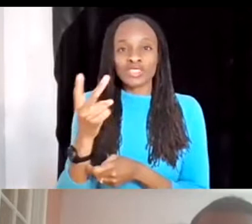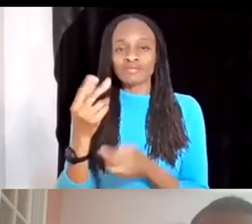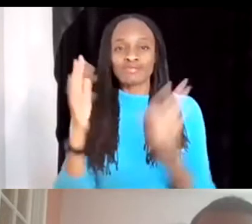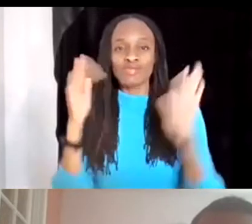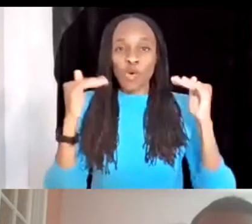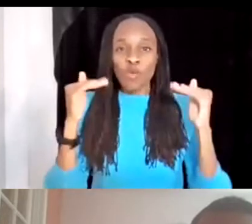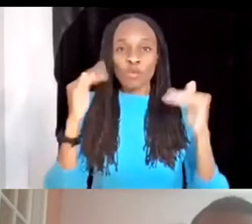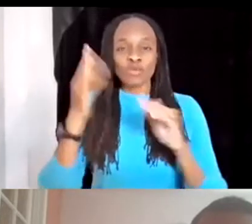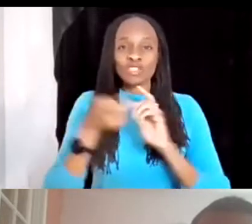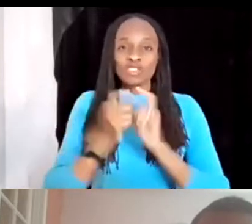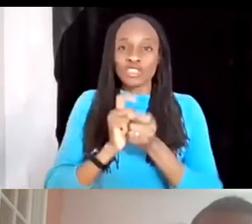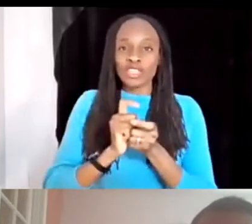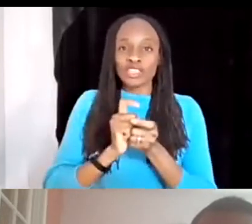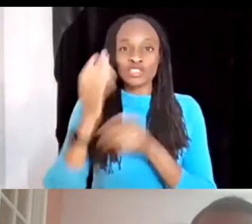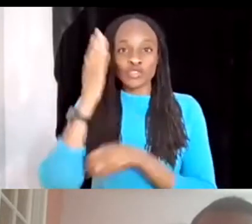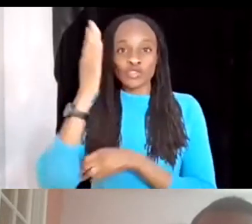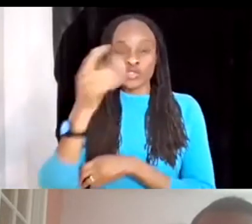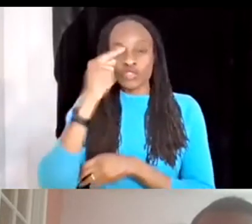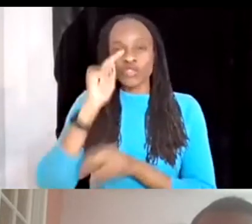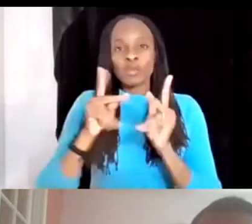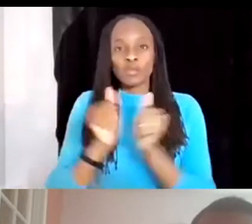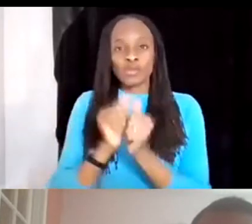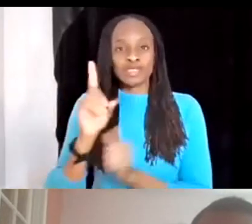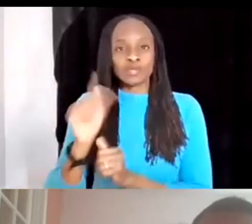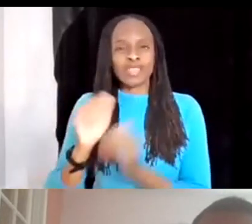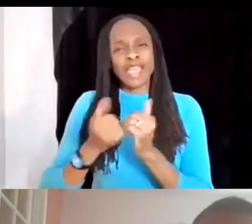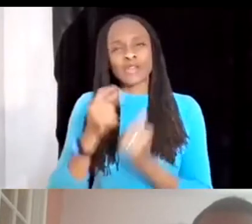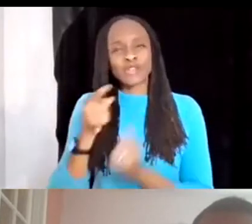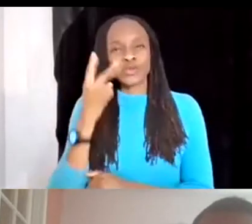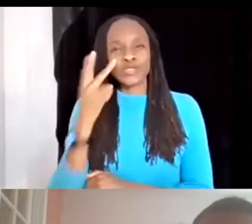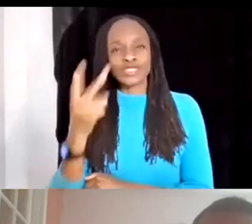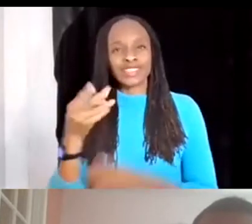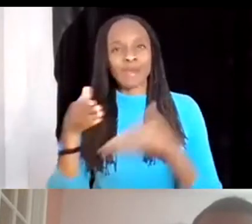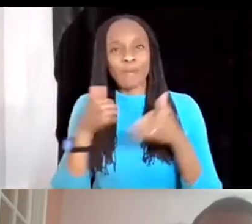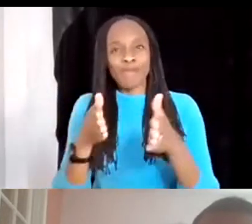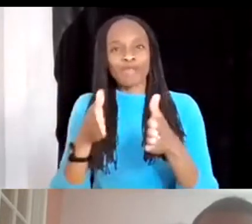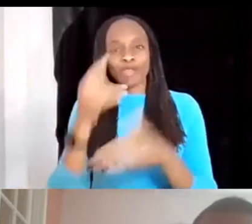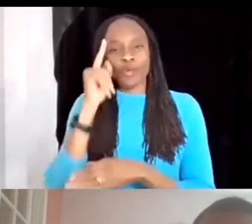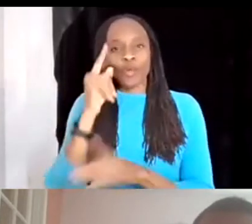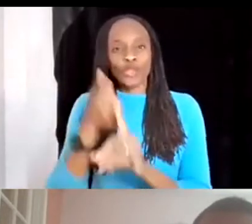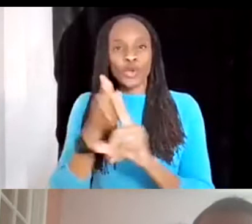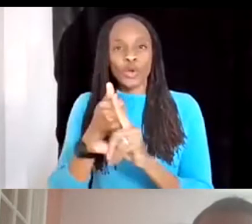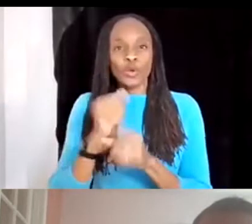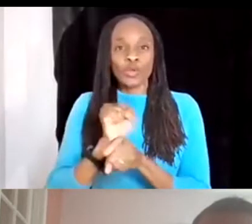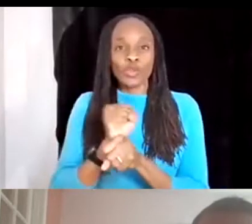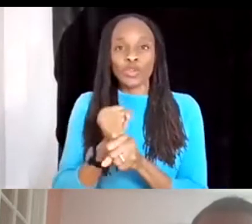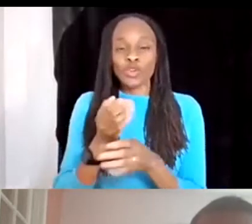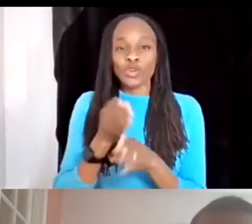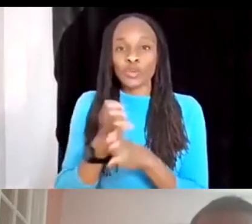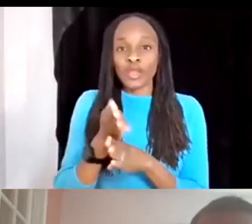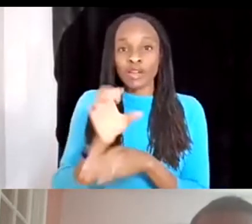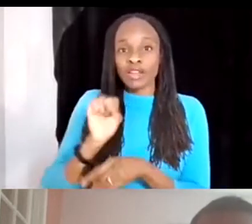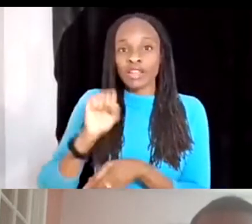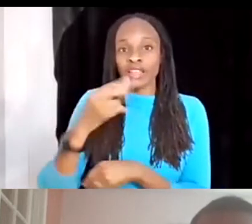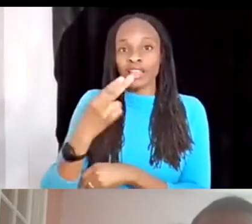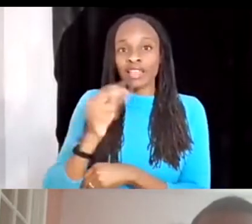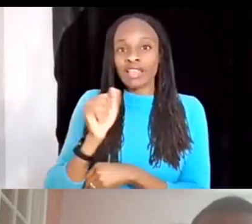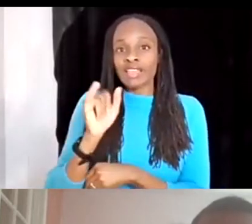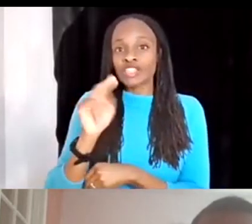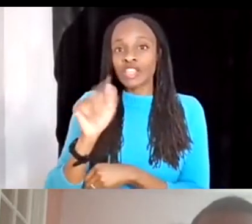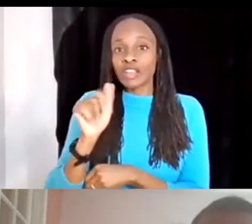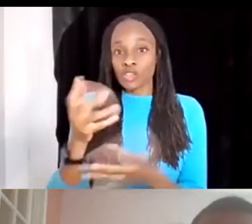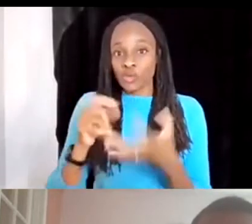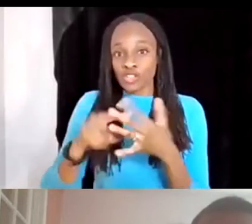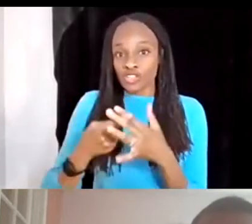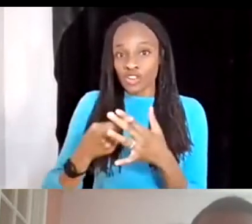disabilities, and kind of how you see a pathway for your own career. Shaina, do you want to start with that question? Yeah,